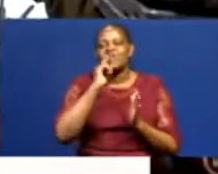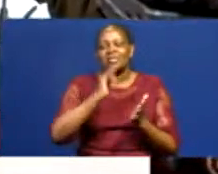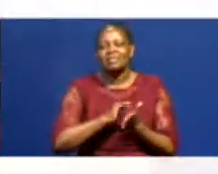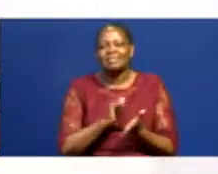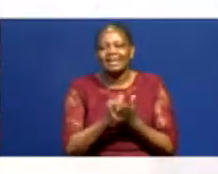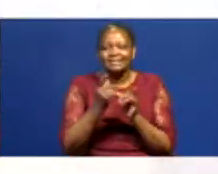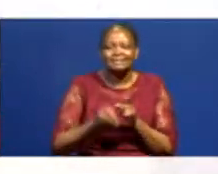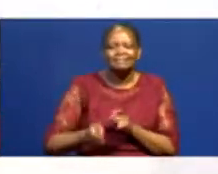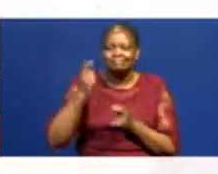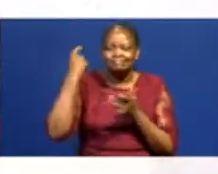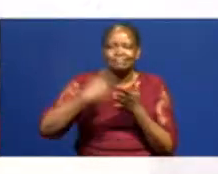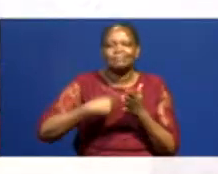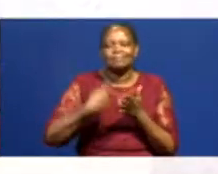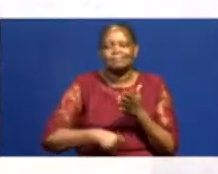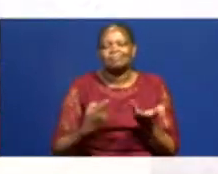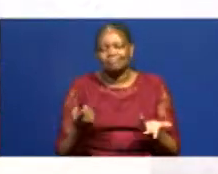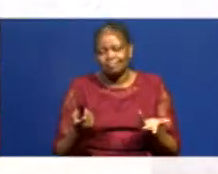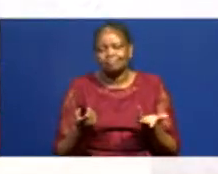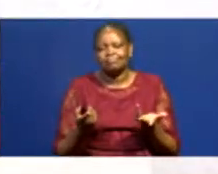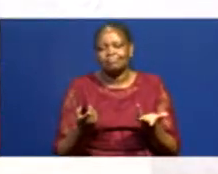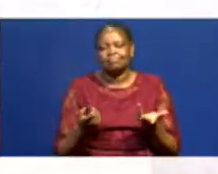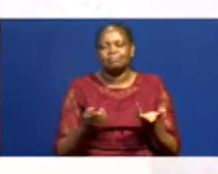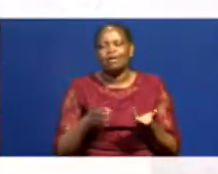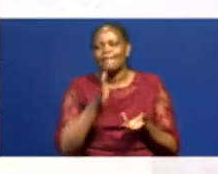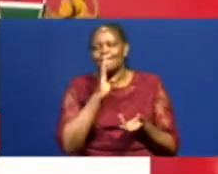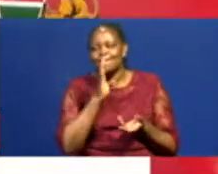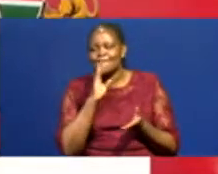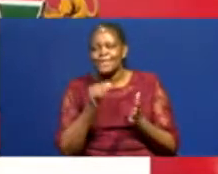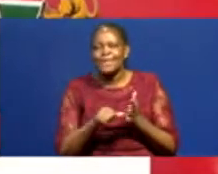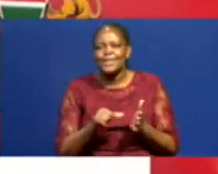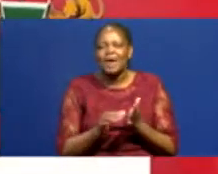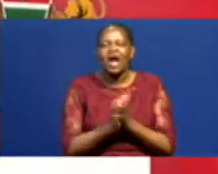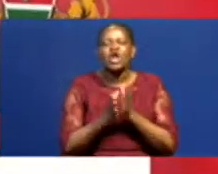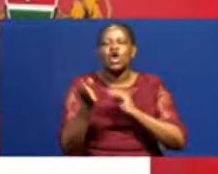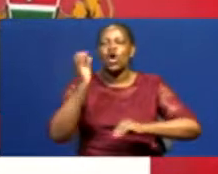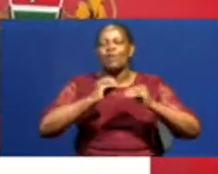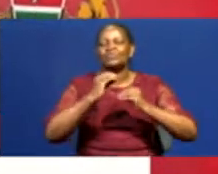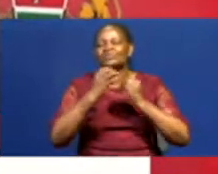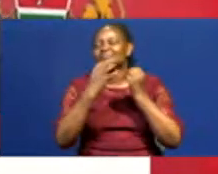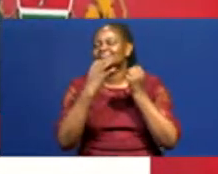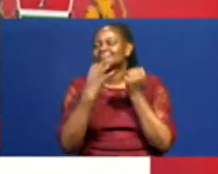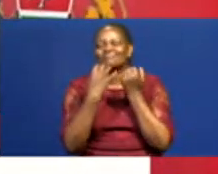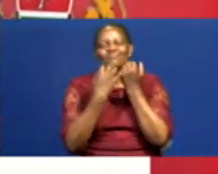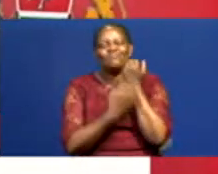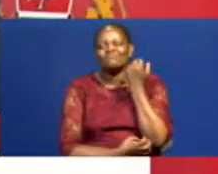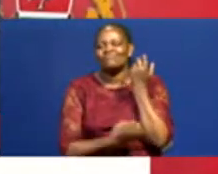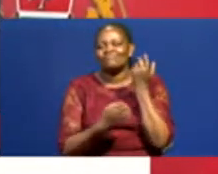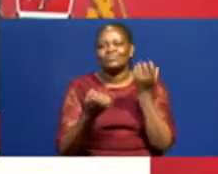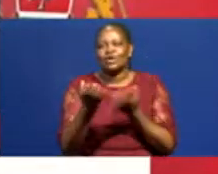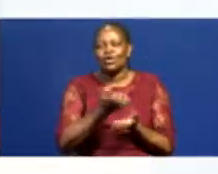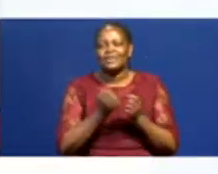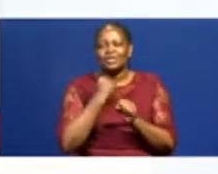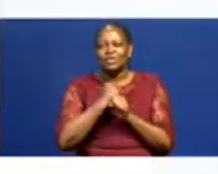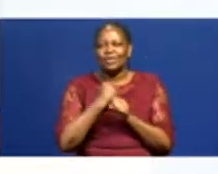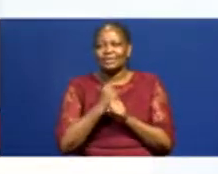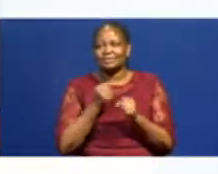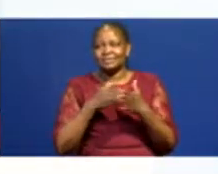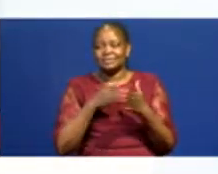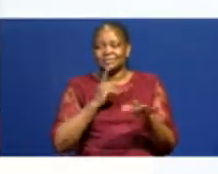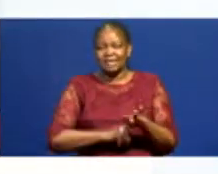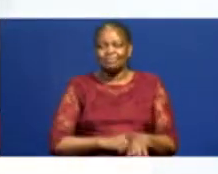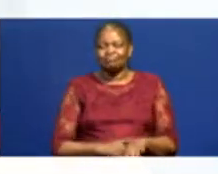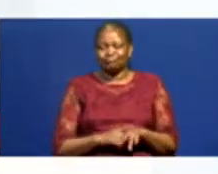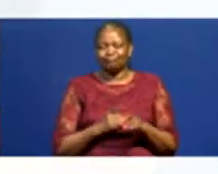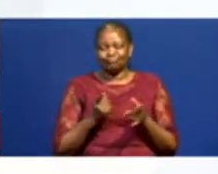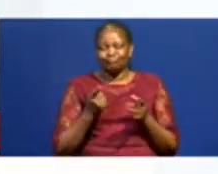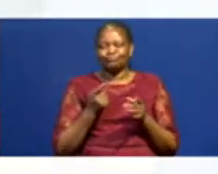increased taxation, debt crisis, and corruption have worsened the economy. The committee is working against time to beat the